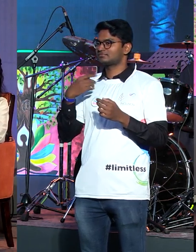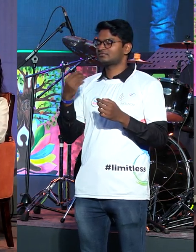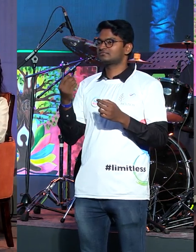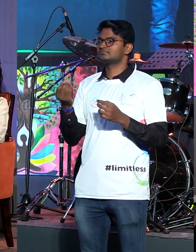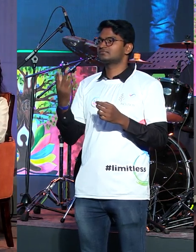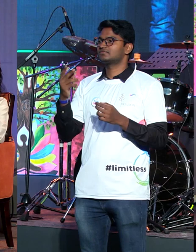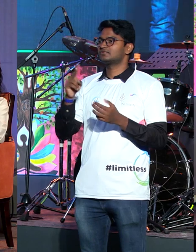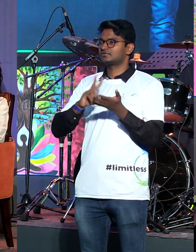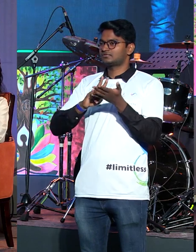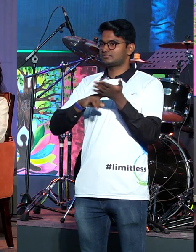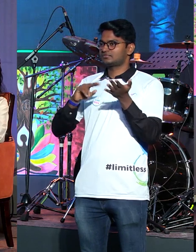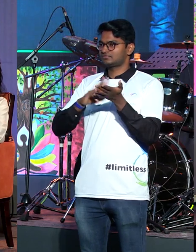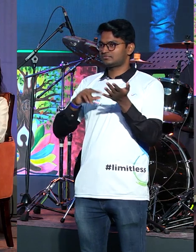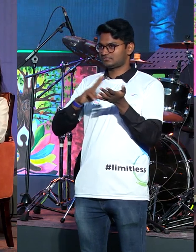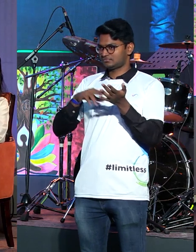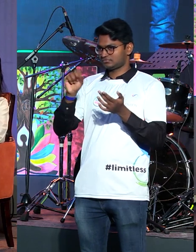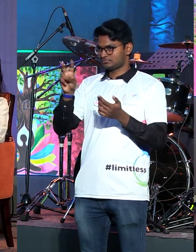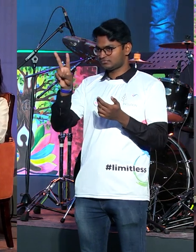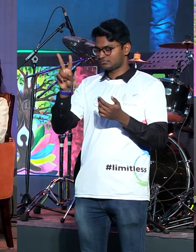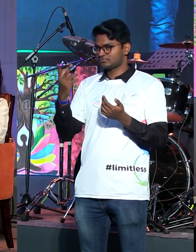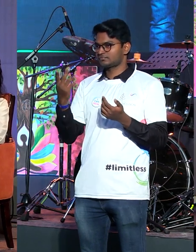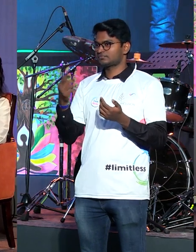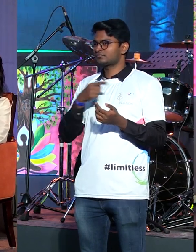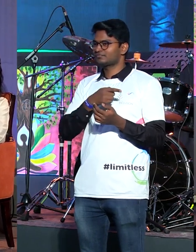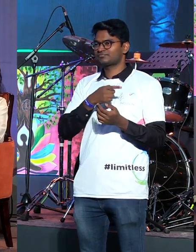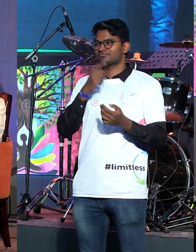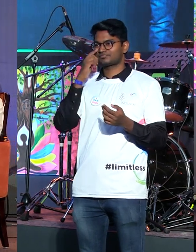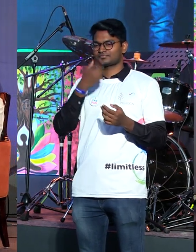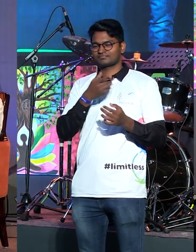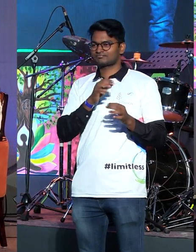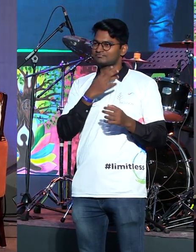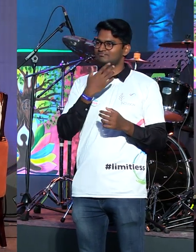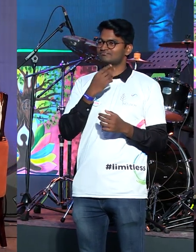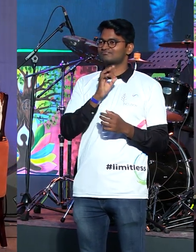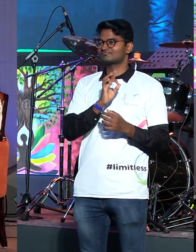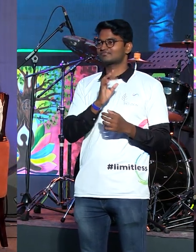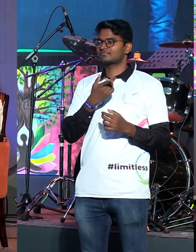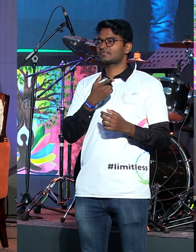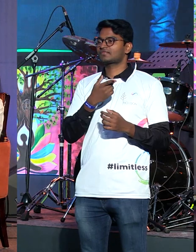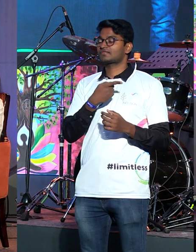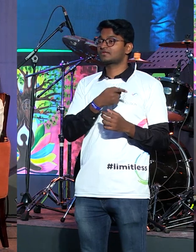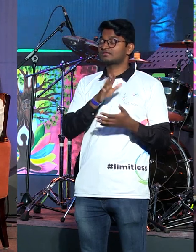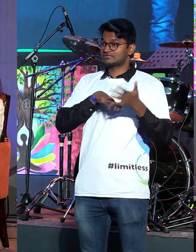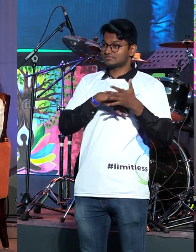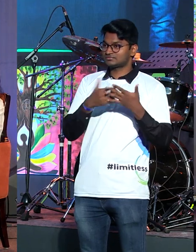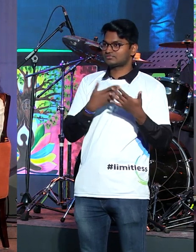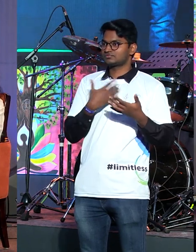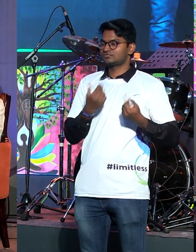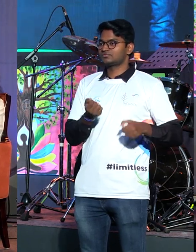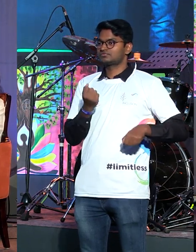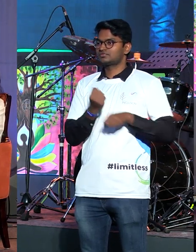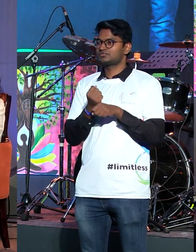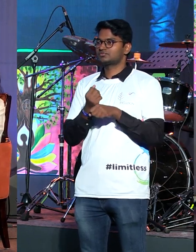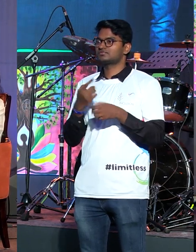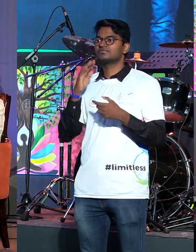coming?" And of course, she's very sweet and say, "I have a busy schedule. I'll do my best. I want to support you." But that's gone on for 5 years now